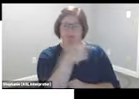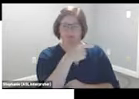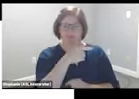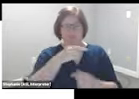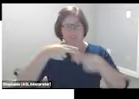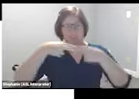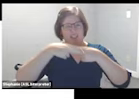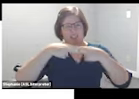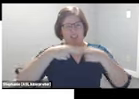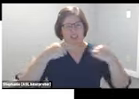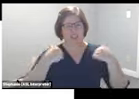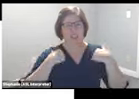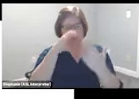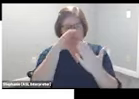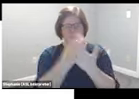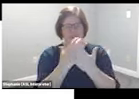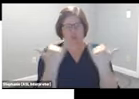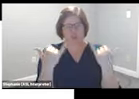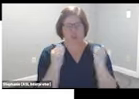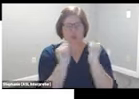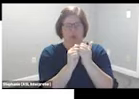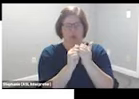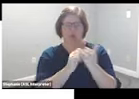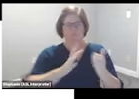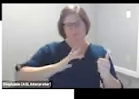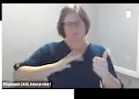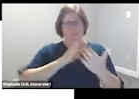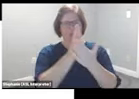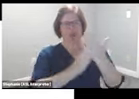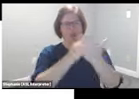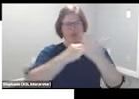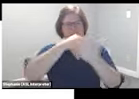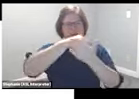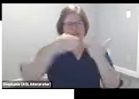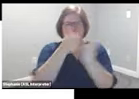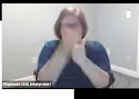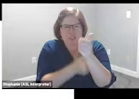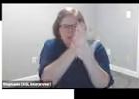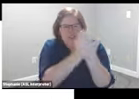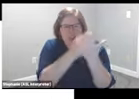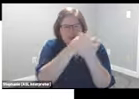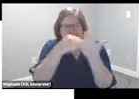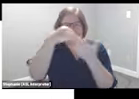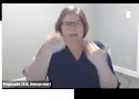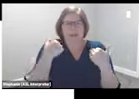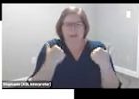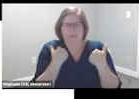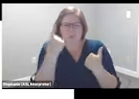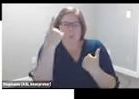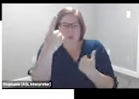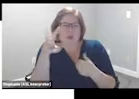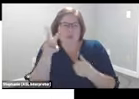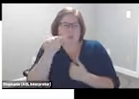is on the screen now actually shows a stylized pie chart. Each slice of the pie contains one of the ways that there has